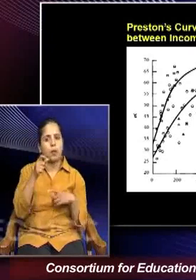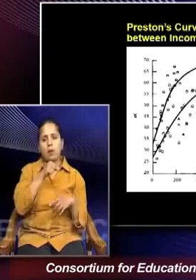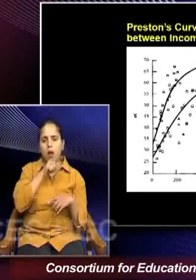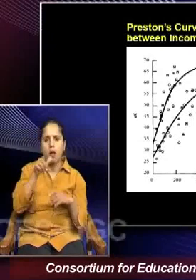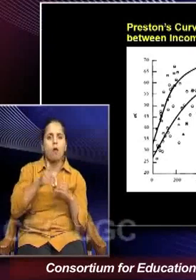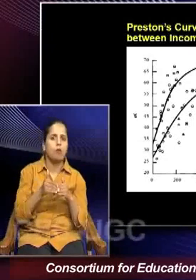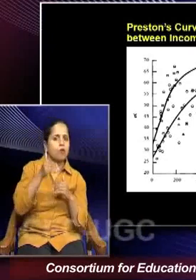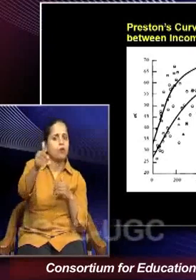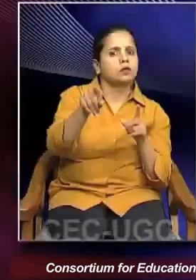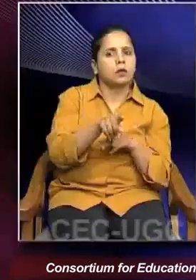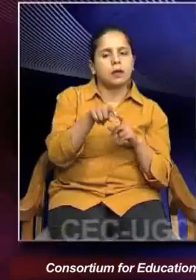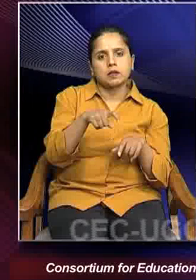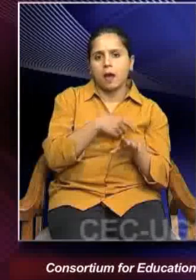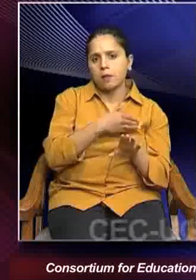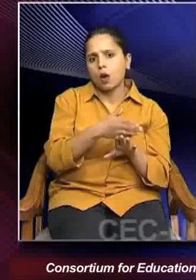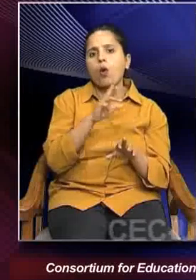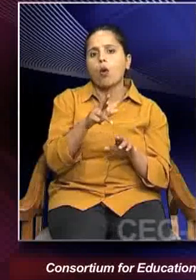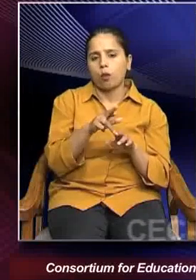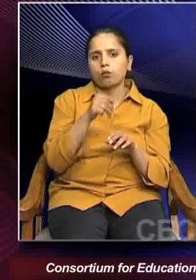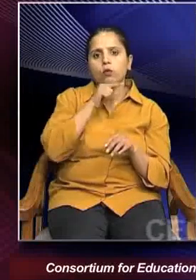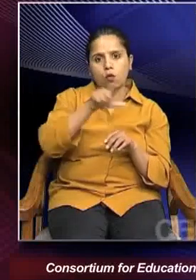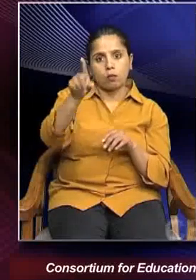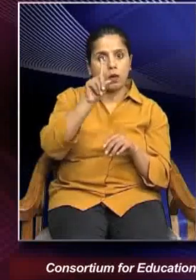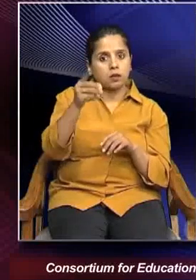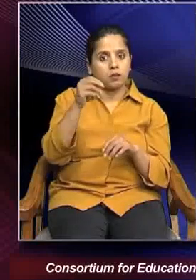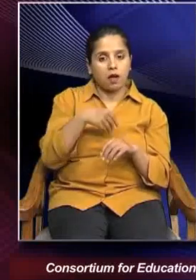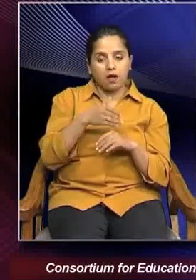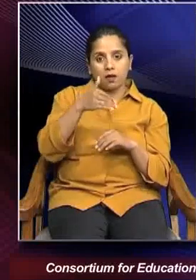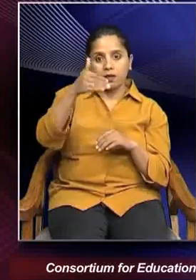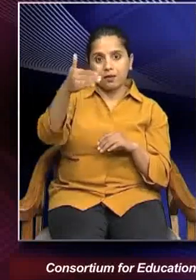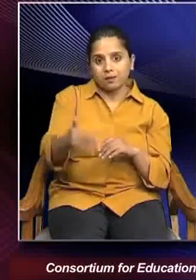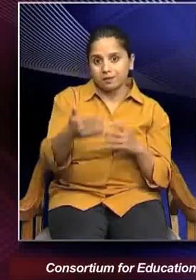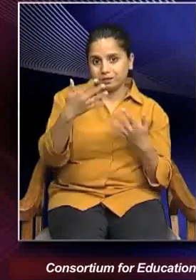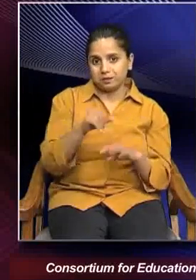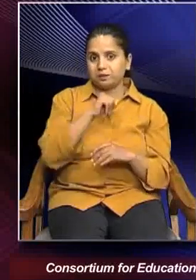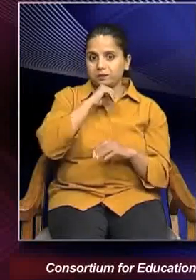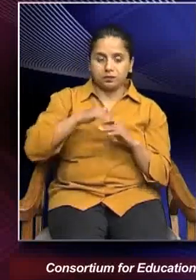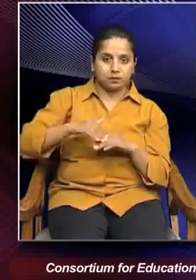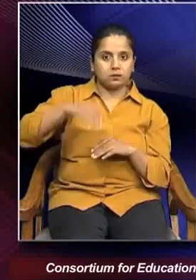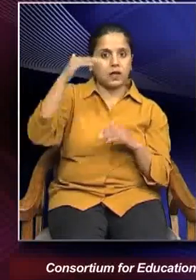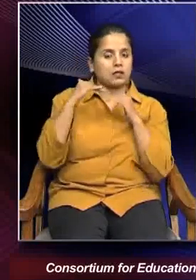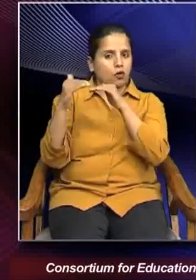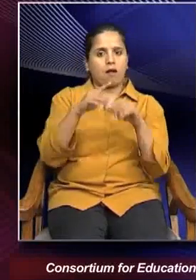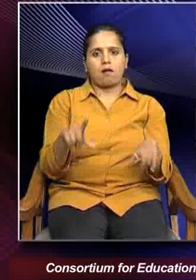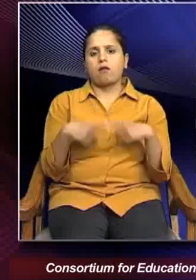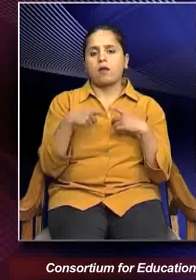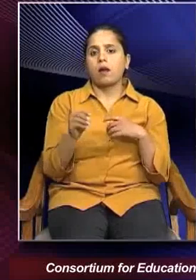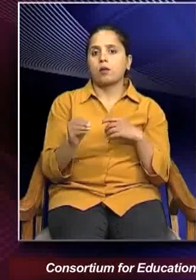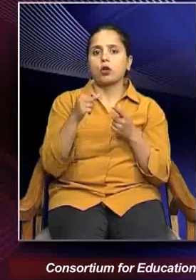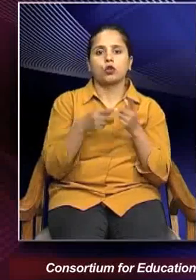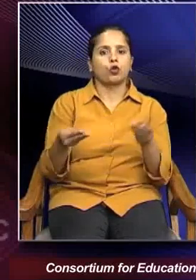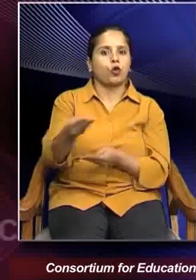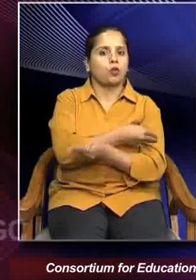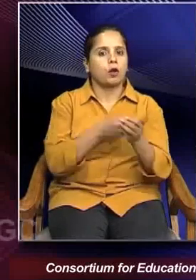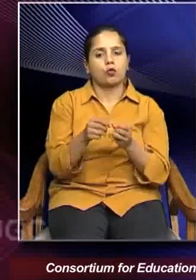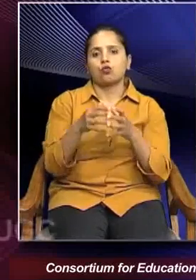begin with for some period of time. But after achieving a certain level of the standard of living, improvement in the economic growth